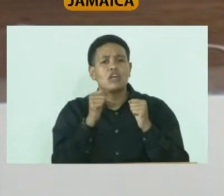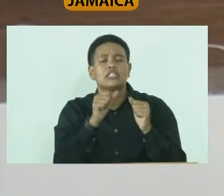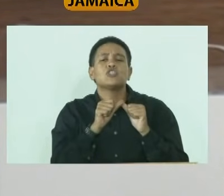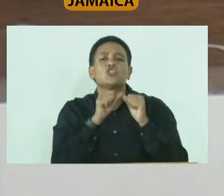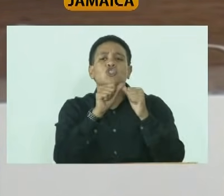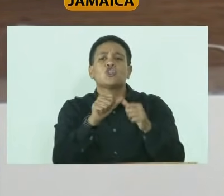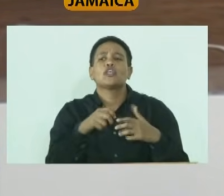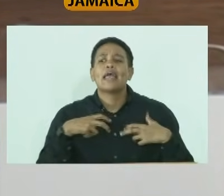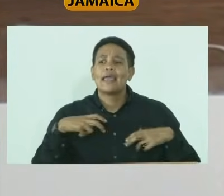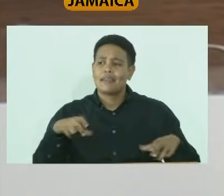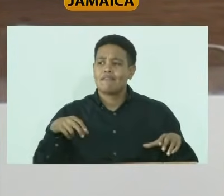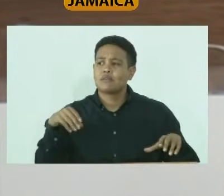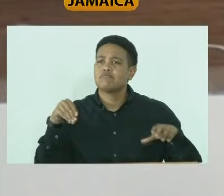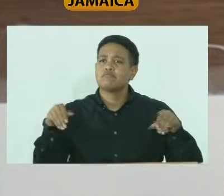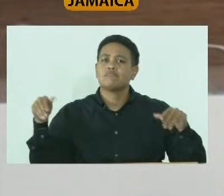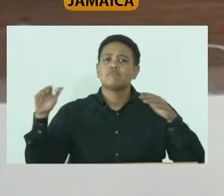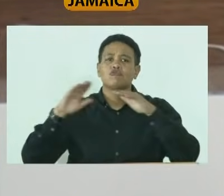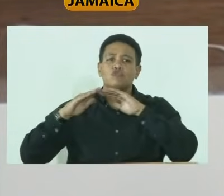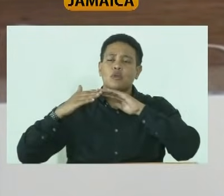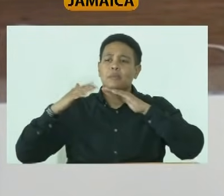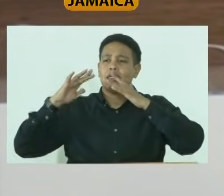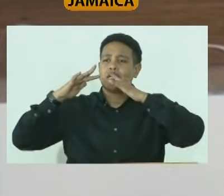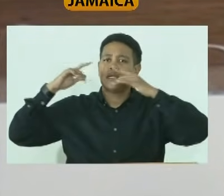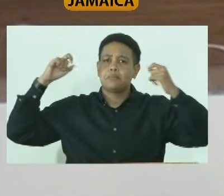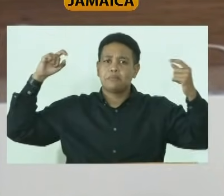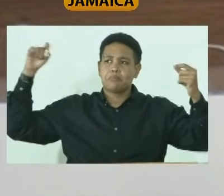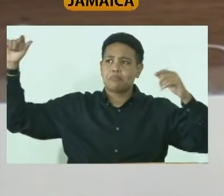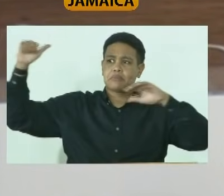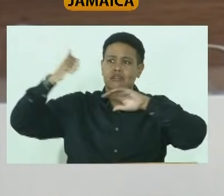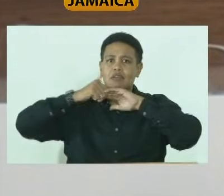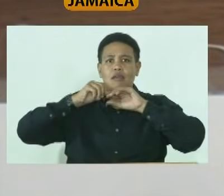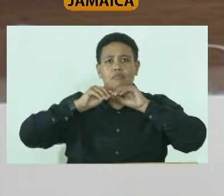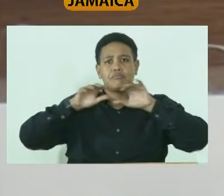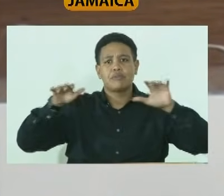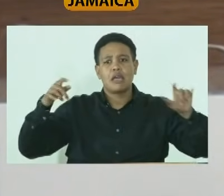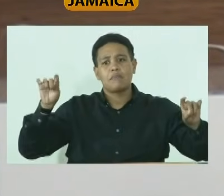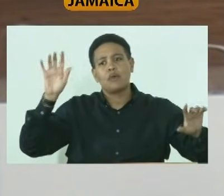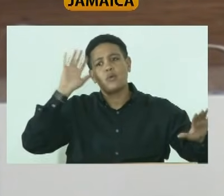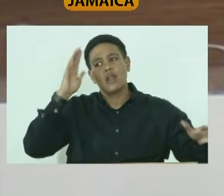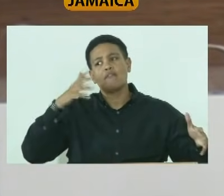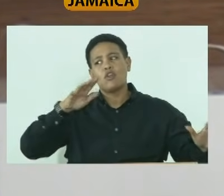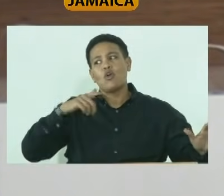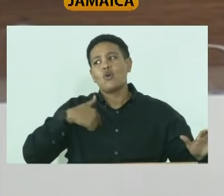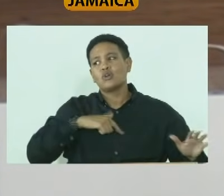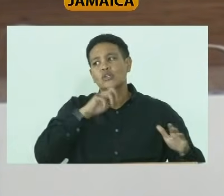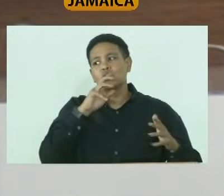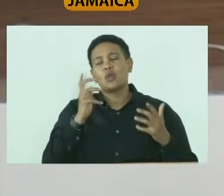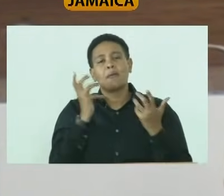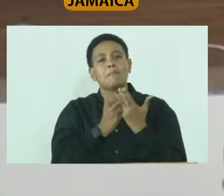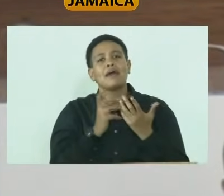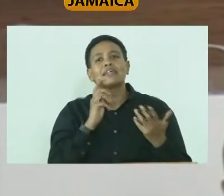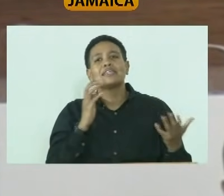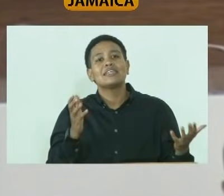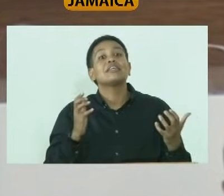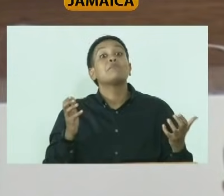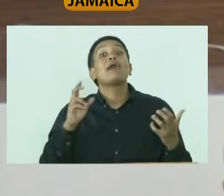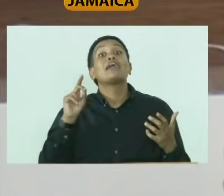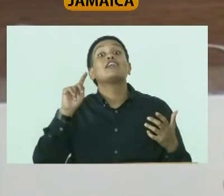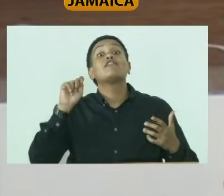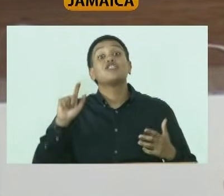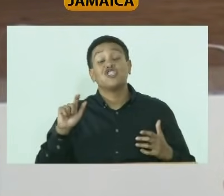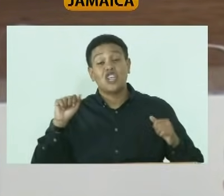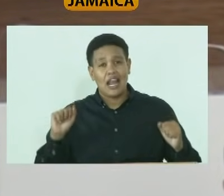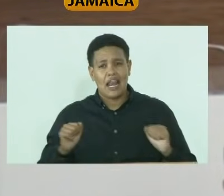investments in the country's fiber optic cable infrastructure. That would have allowed us to meet the demand of a digitally enabled school